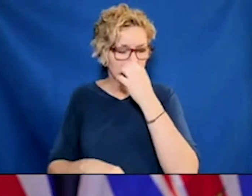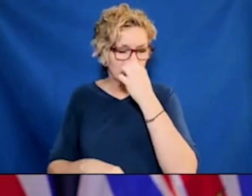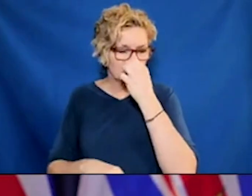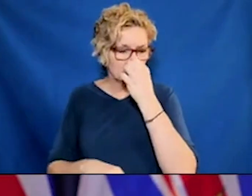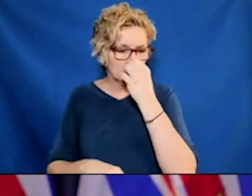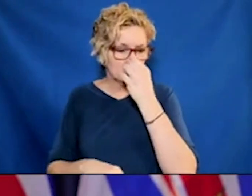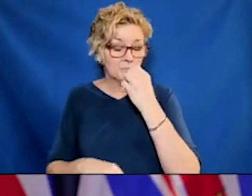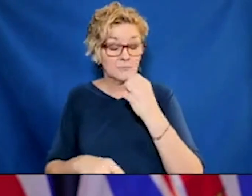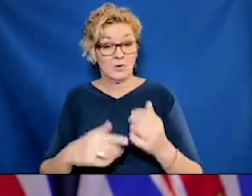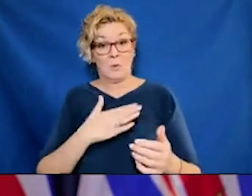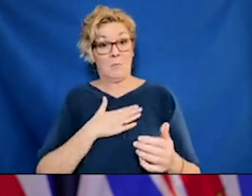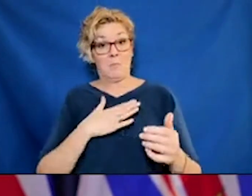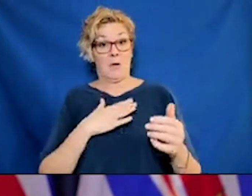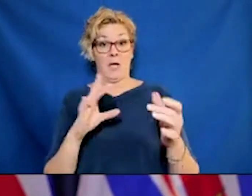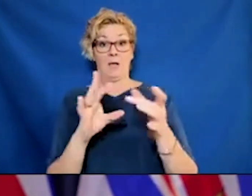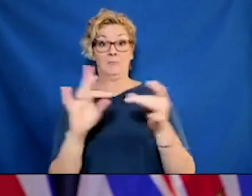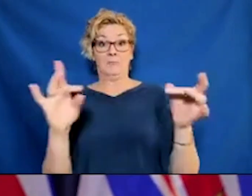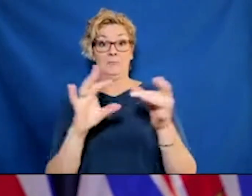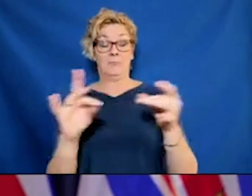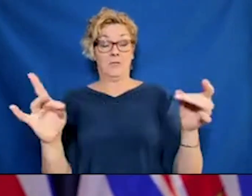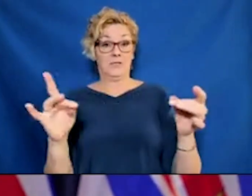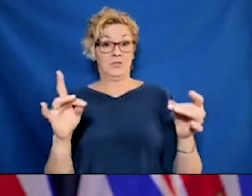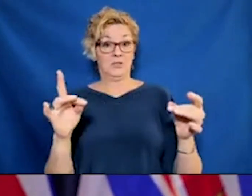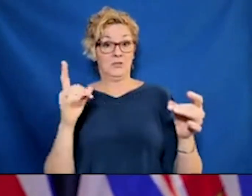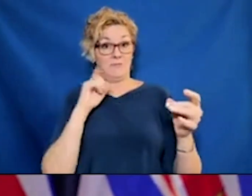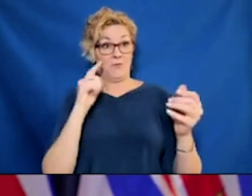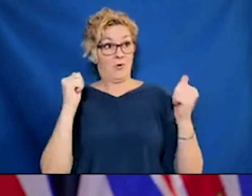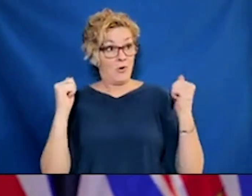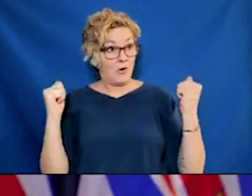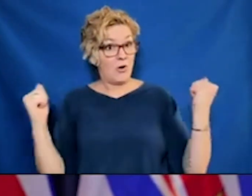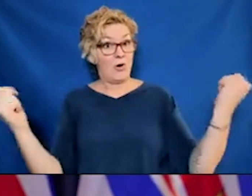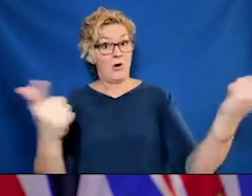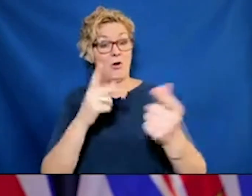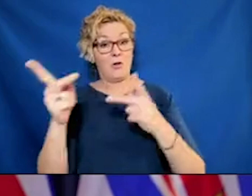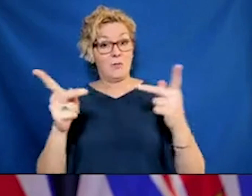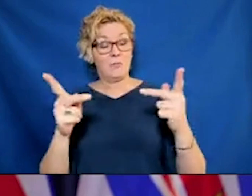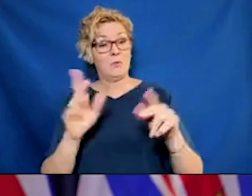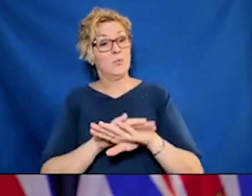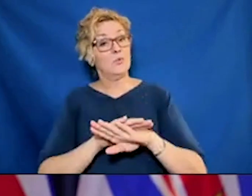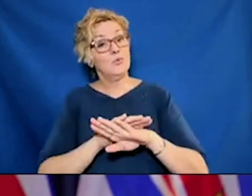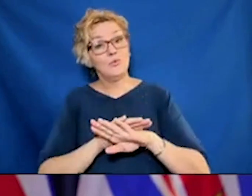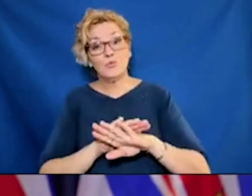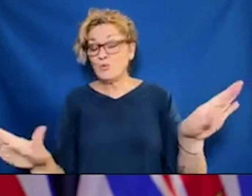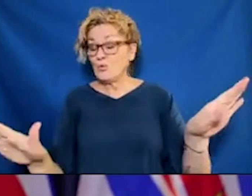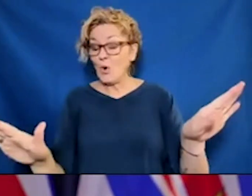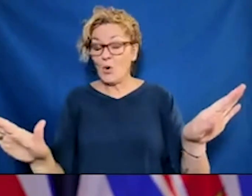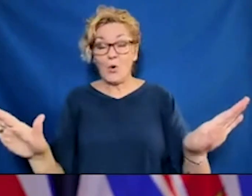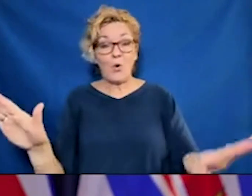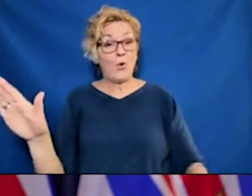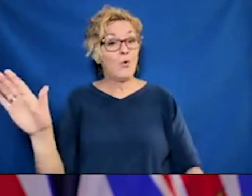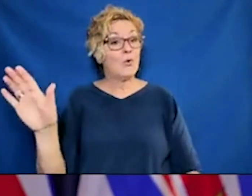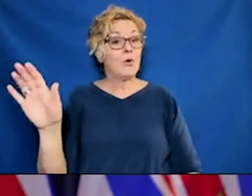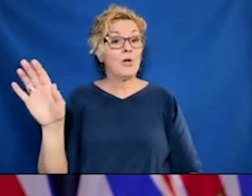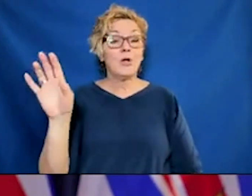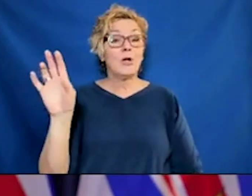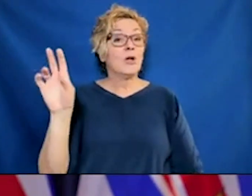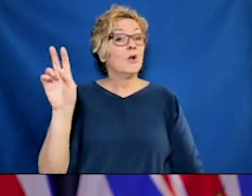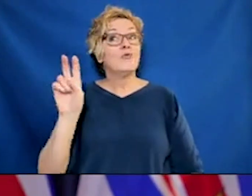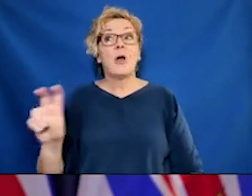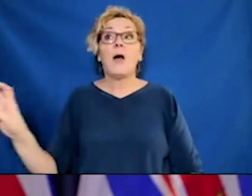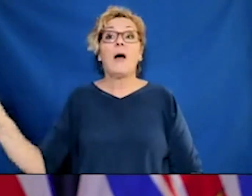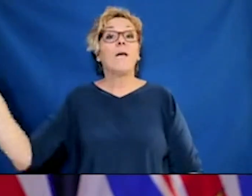is not to do that right now. And that means to people in other jurisdictions coming to British Columbia, our